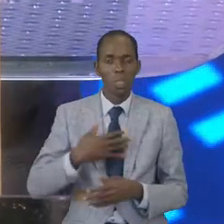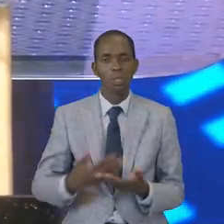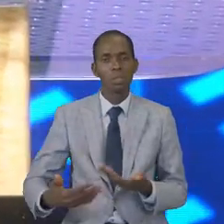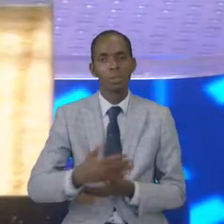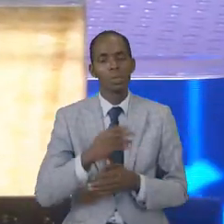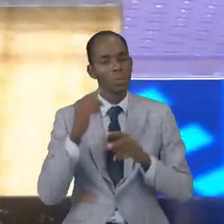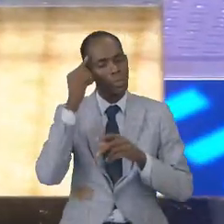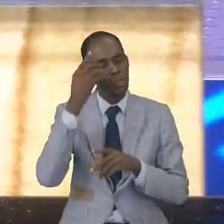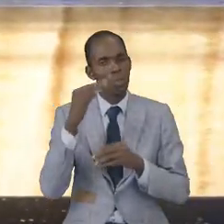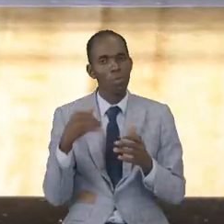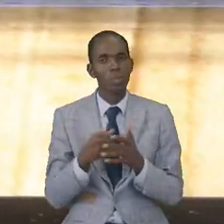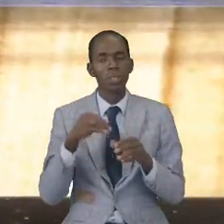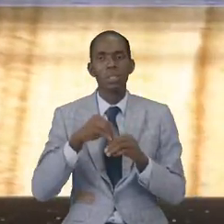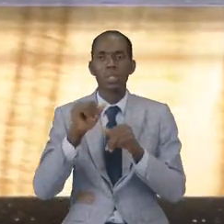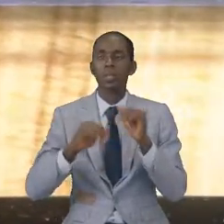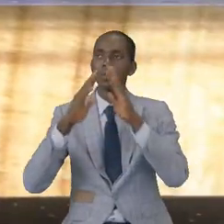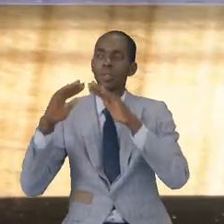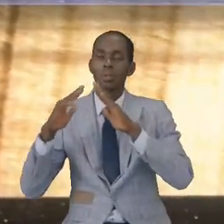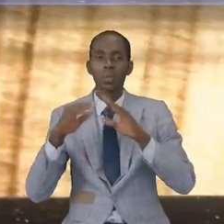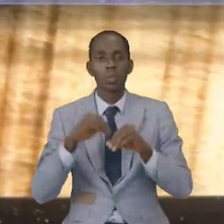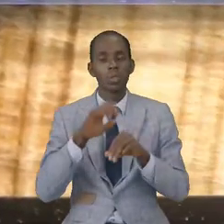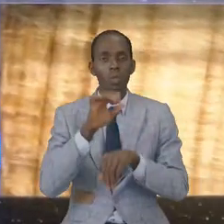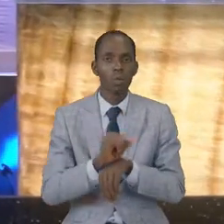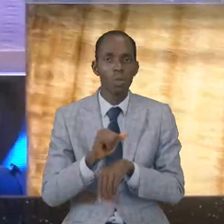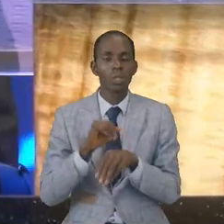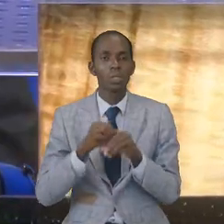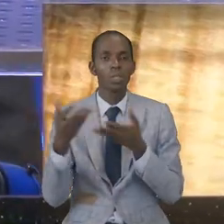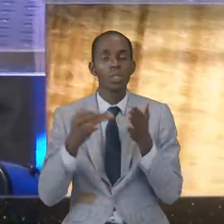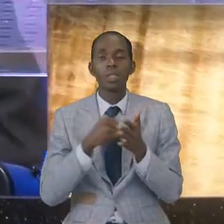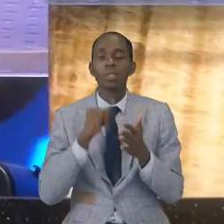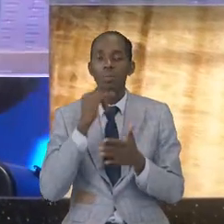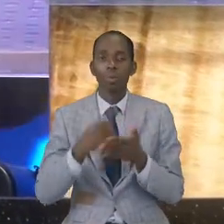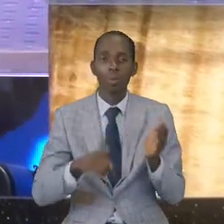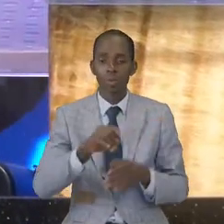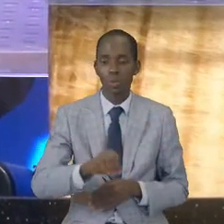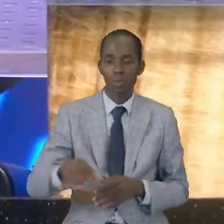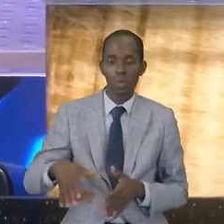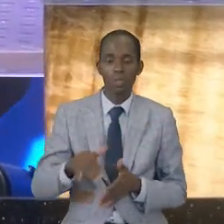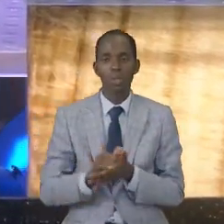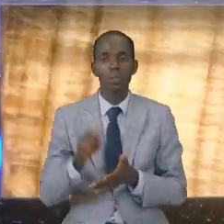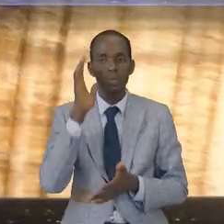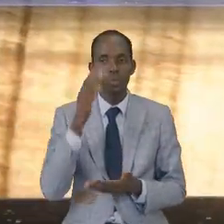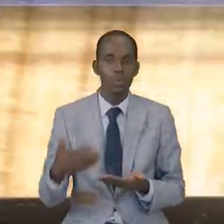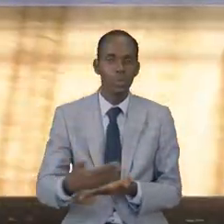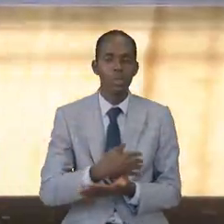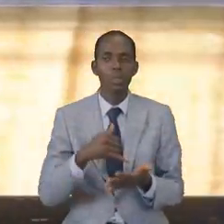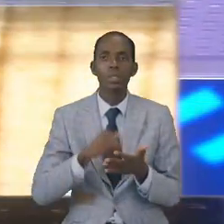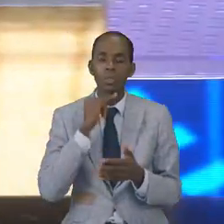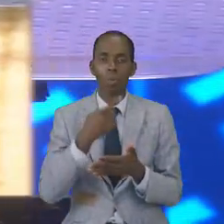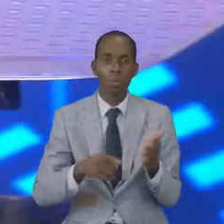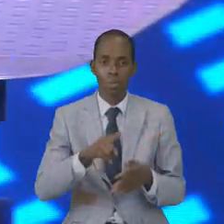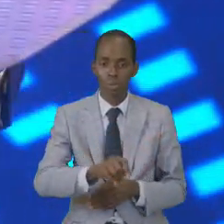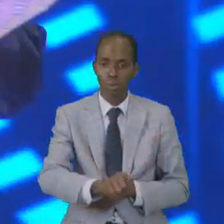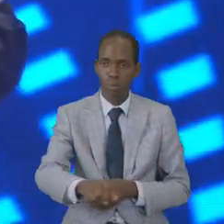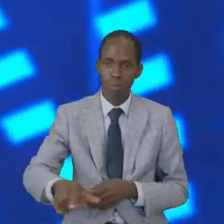in every community, in your work, in your service. It is what you sow that you will reap. It is what you put